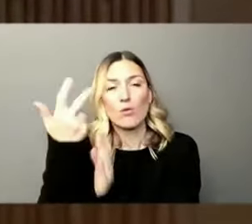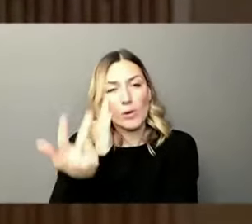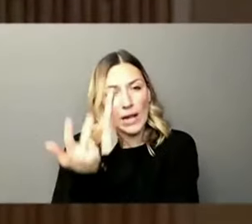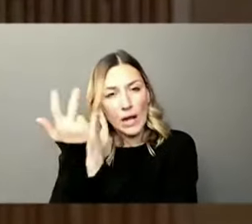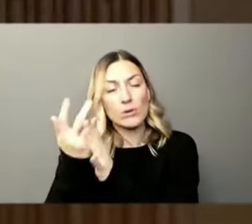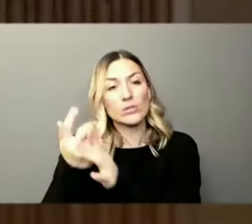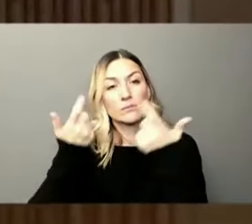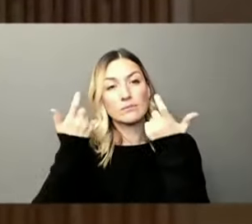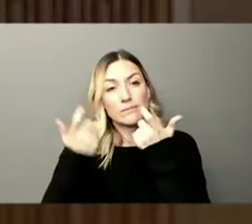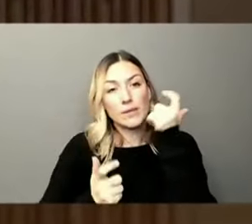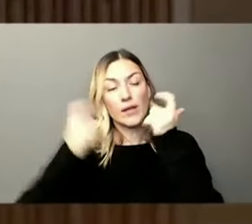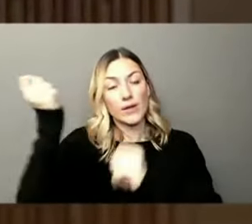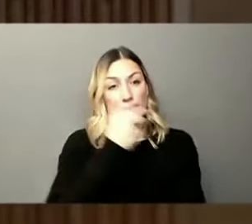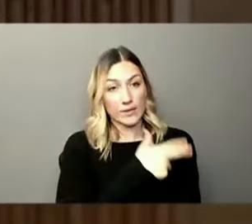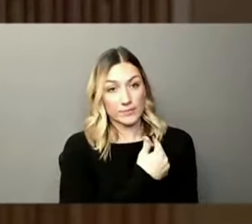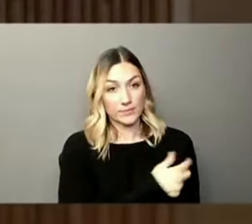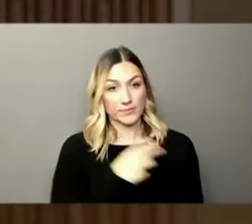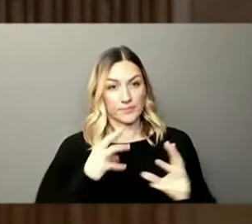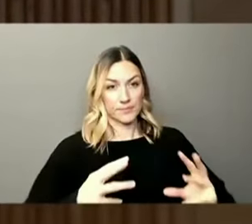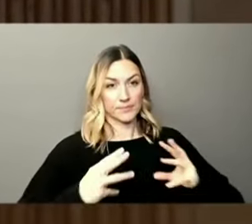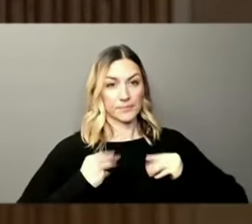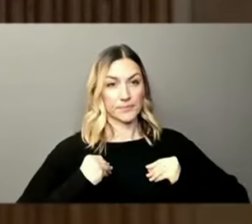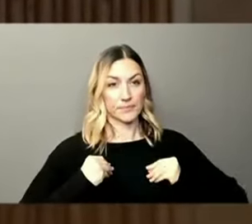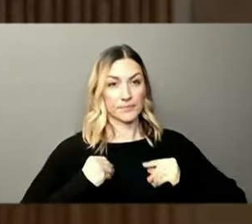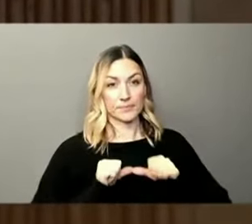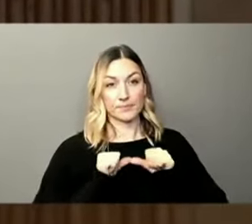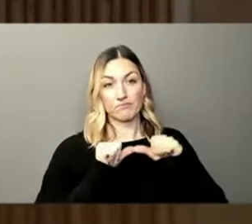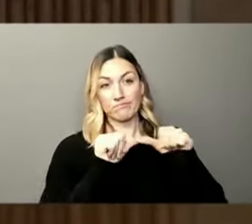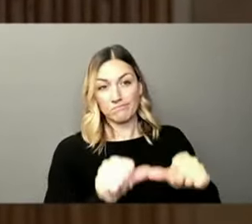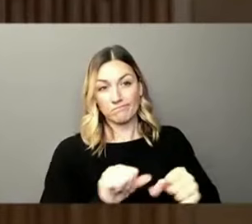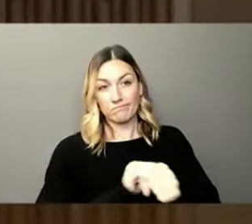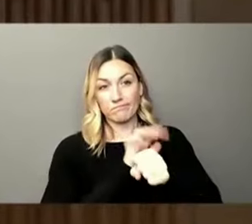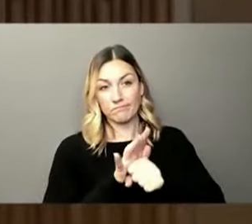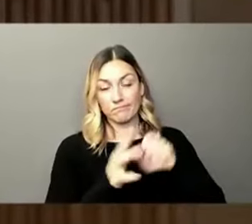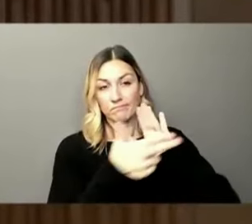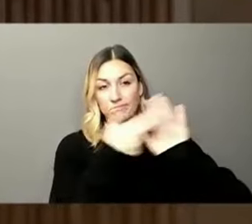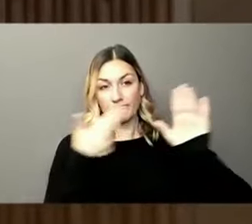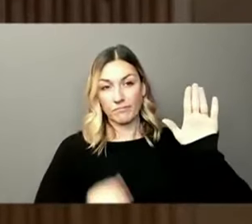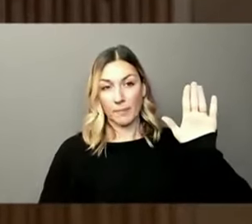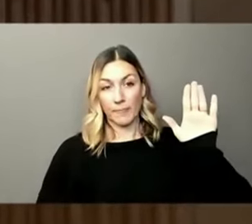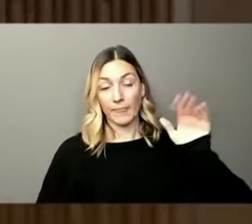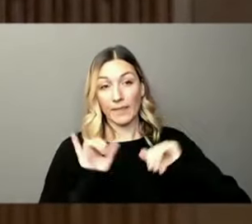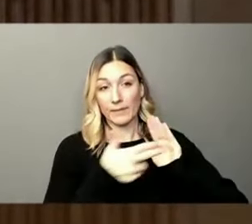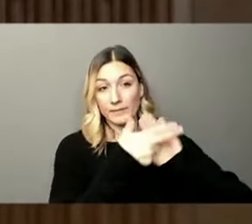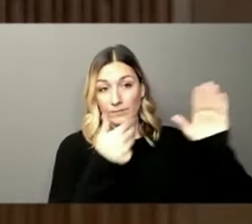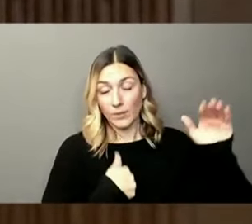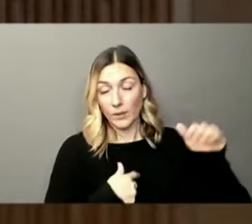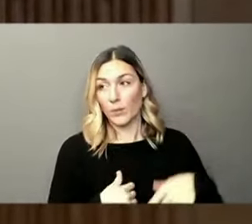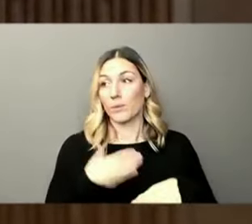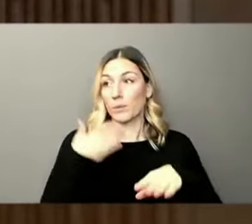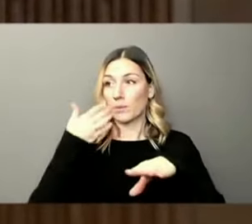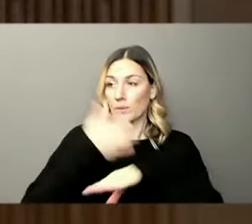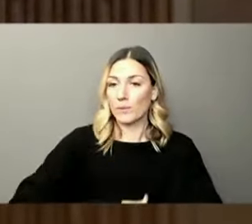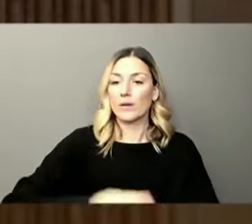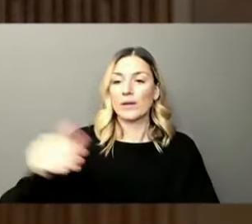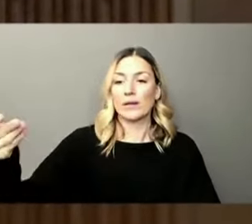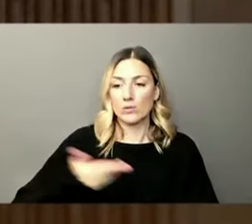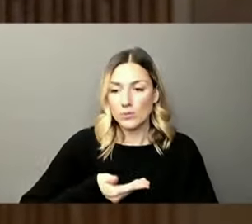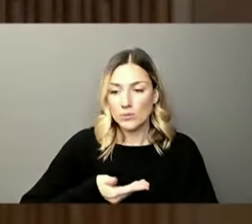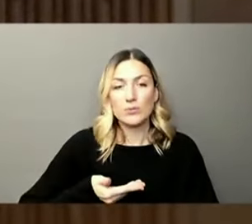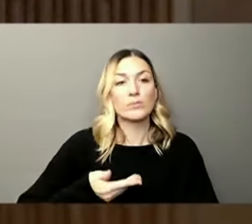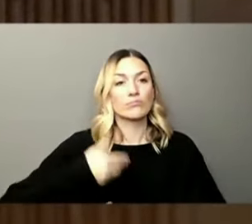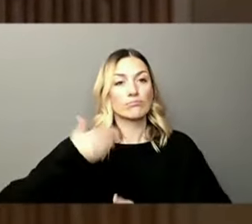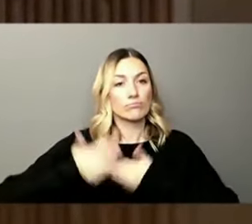where she was admitted and received a long COVID diagnosis. Following this diagnosis, we were fortunate to be introduced to and get into the